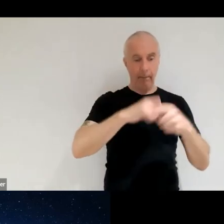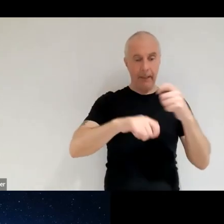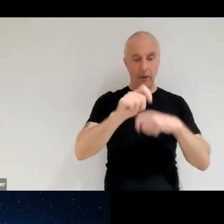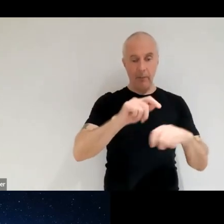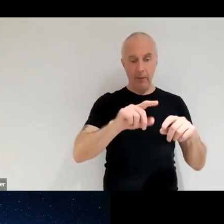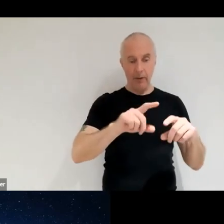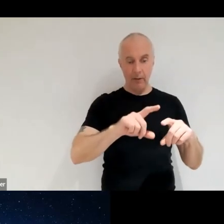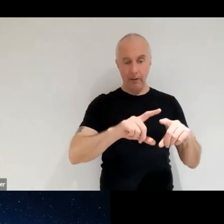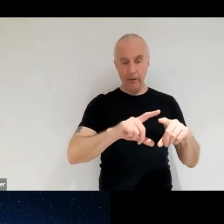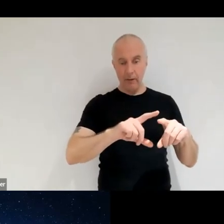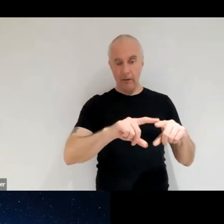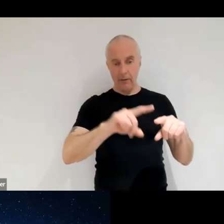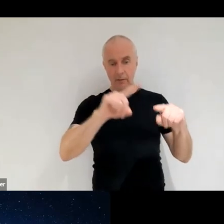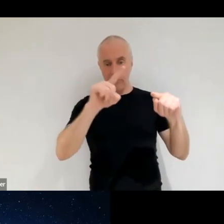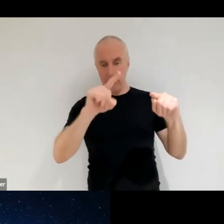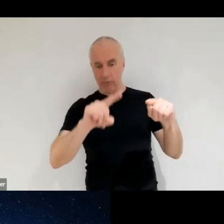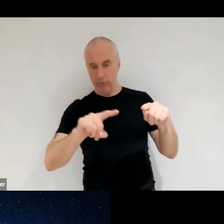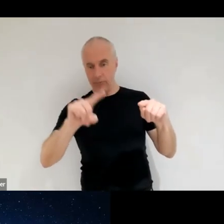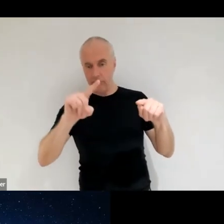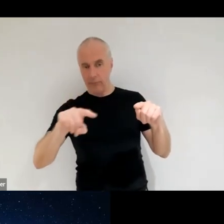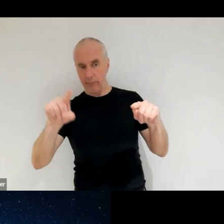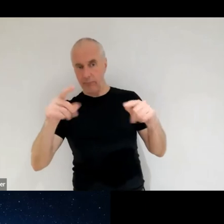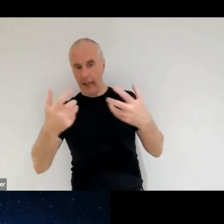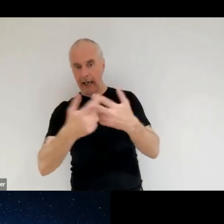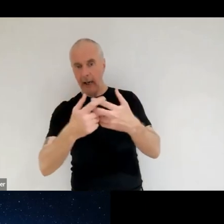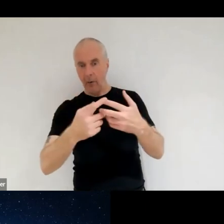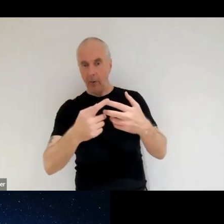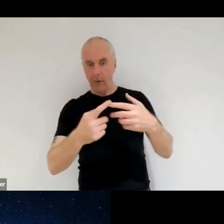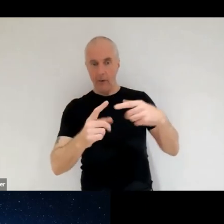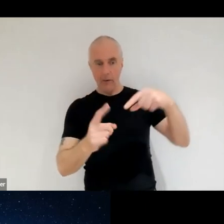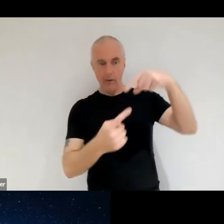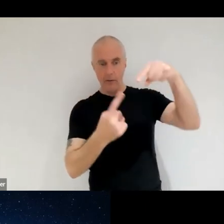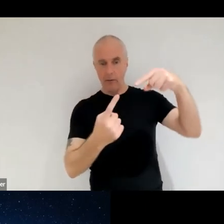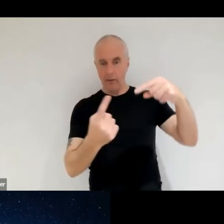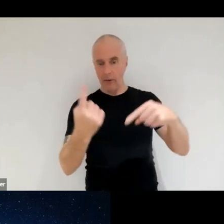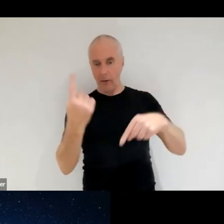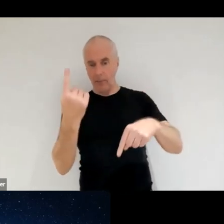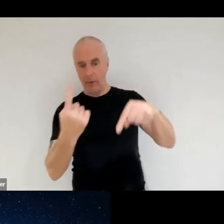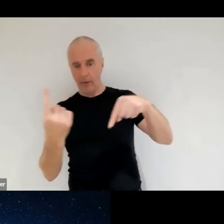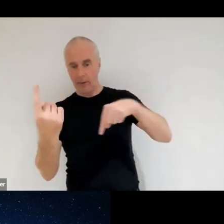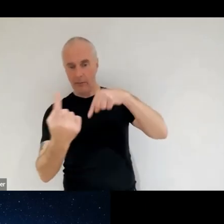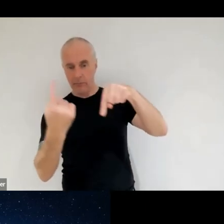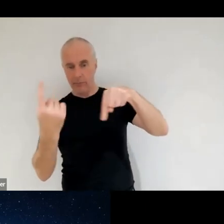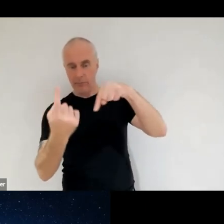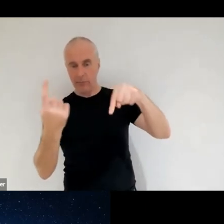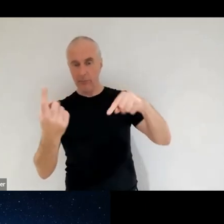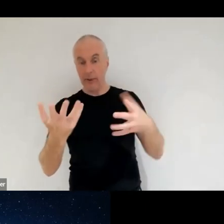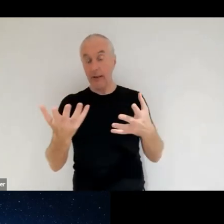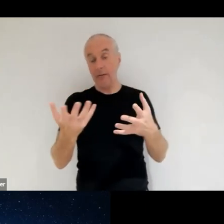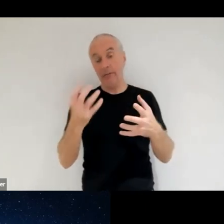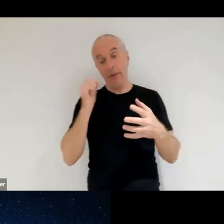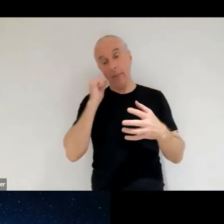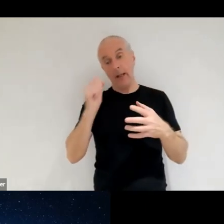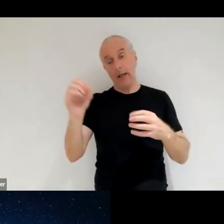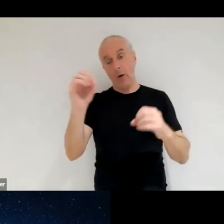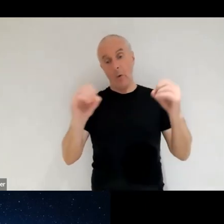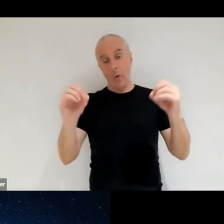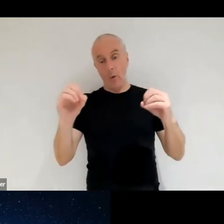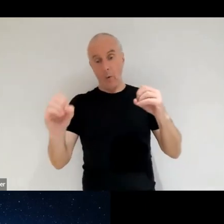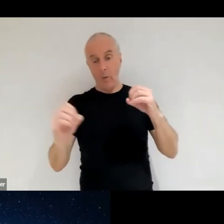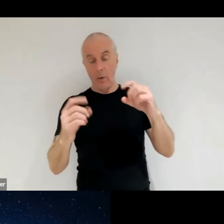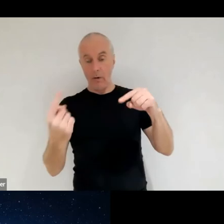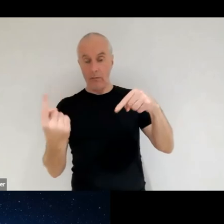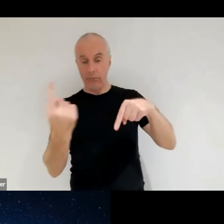depending on, you know, how the spins are pointing and how fast the black holes are spinning. So this is a really excellent question. And it's one of the big